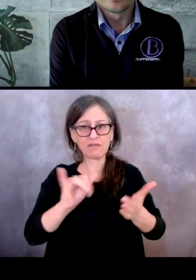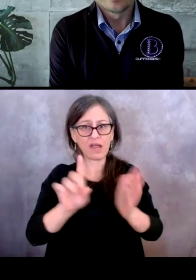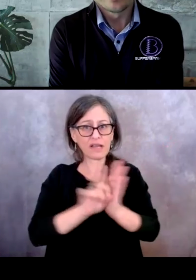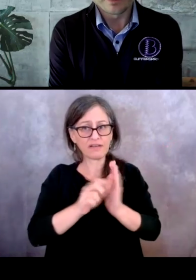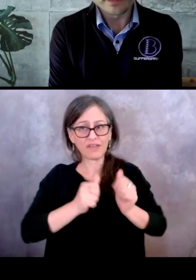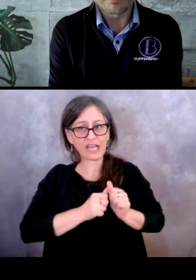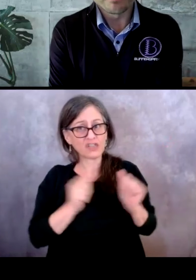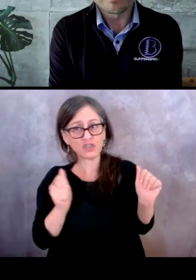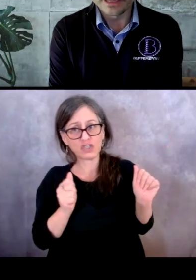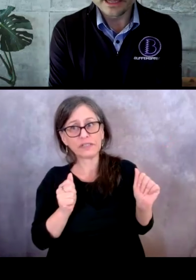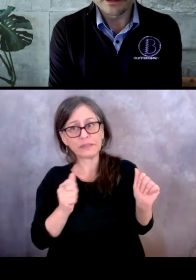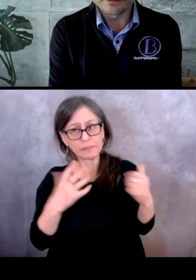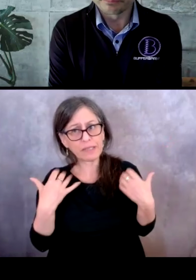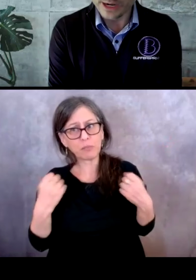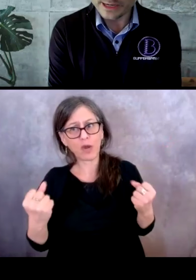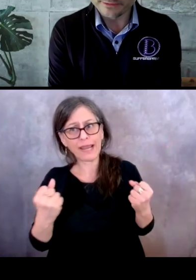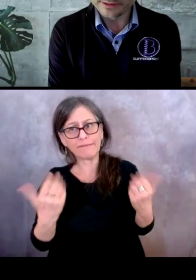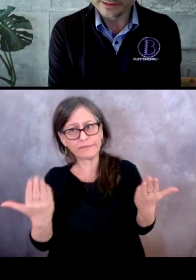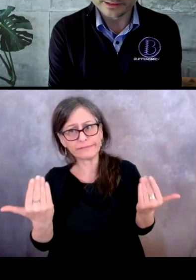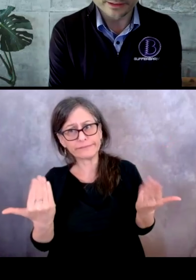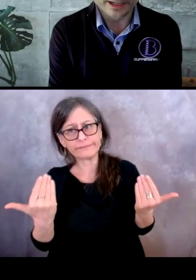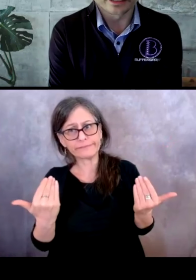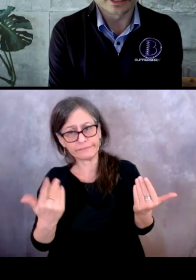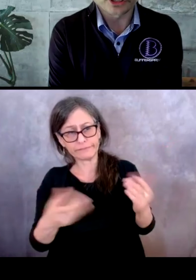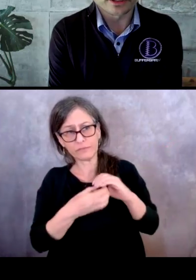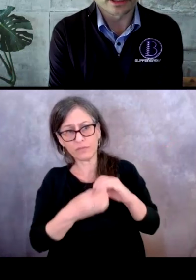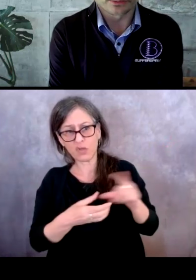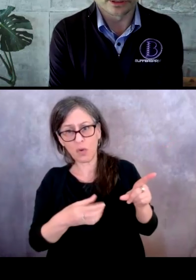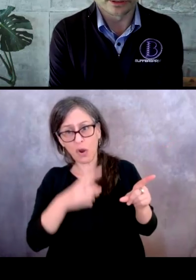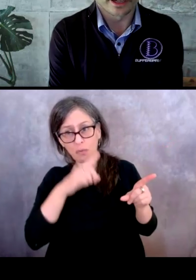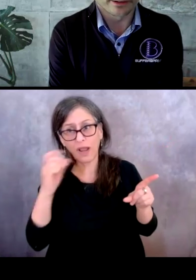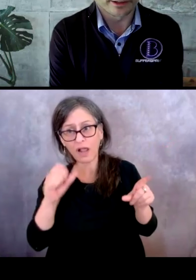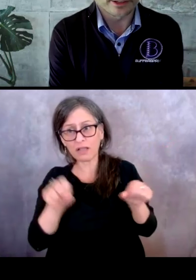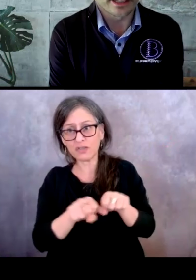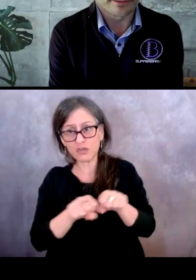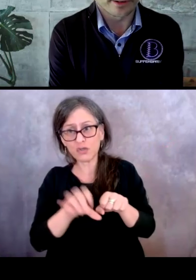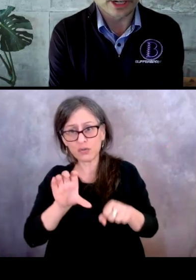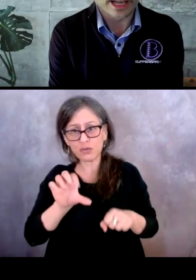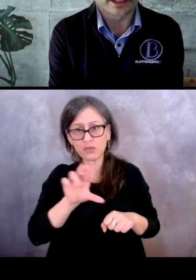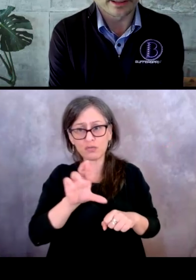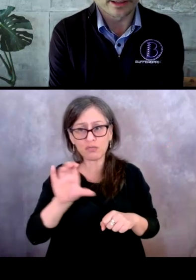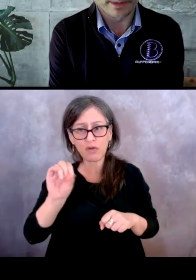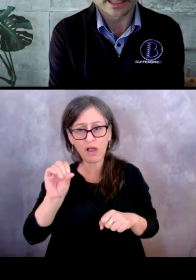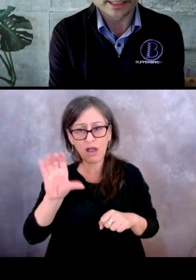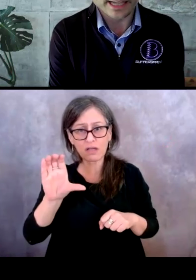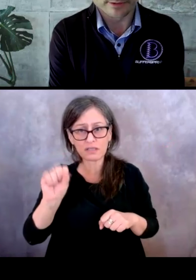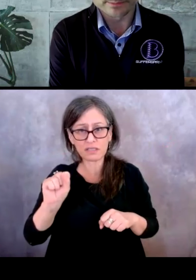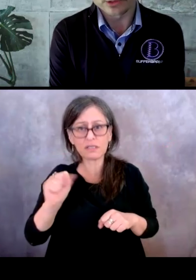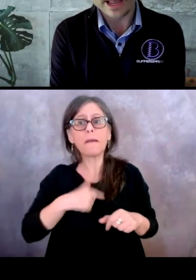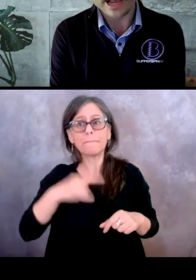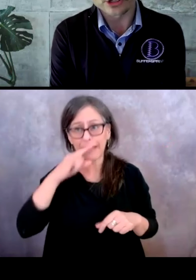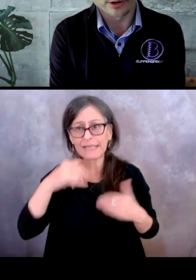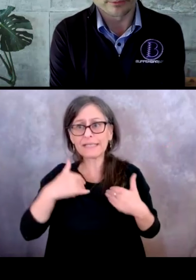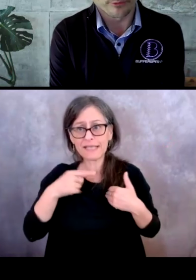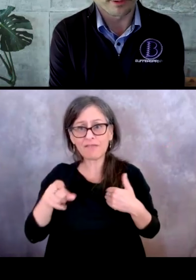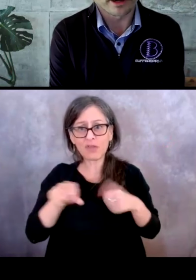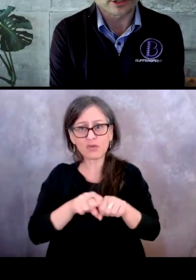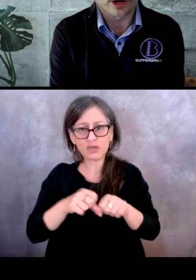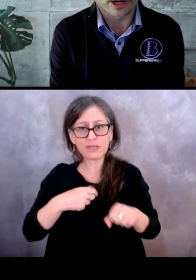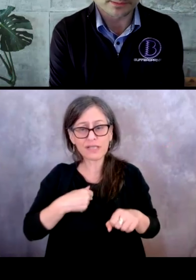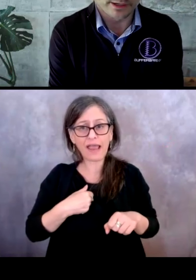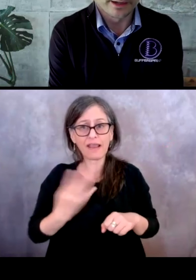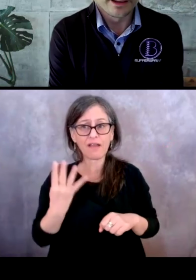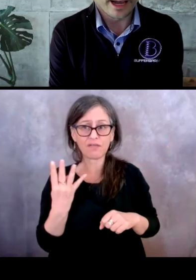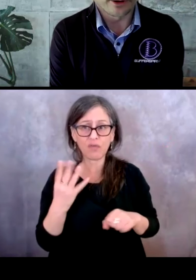101. Be brave. They're the ugliest shoes in the world. I don't understand the functionality of them. My kids have them. So I actually own 4